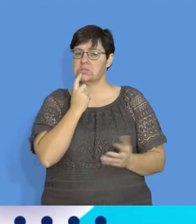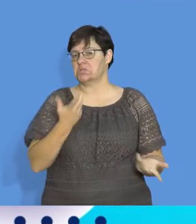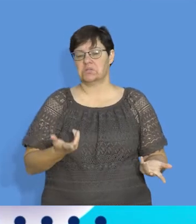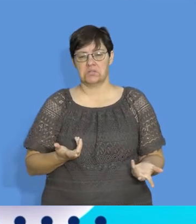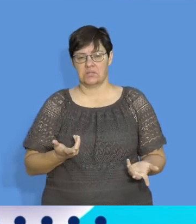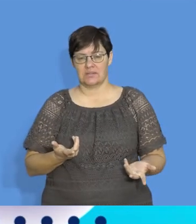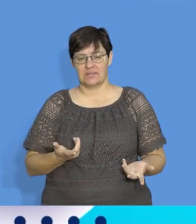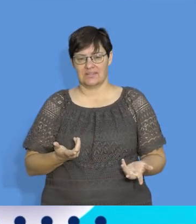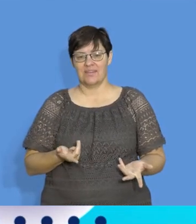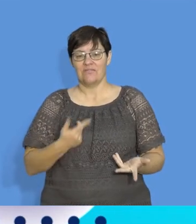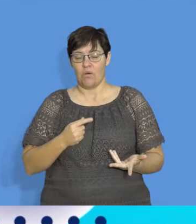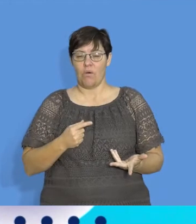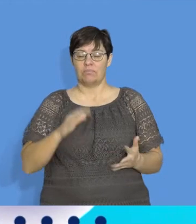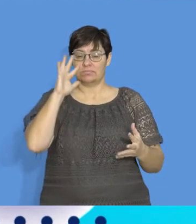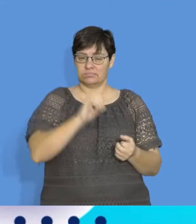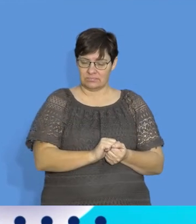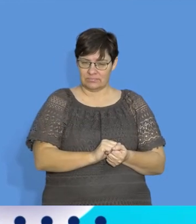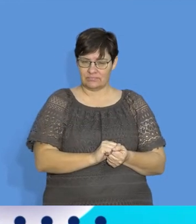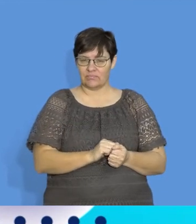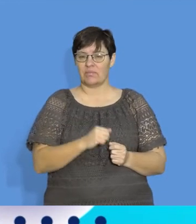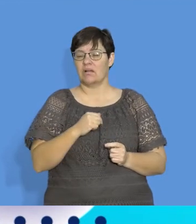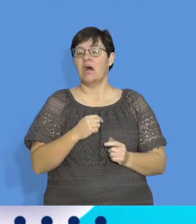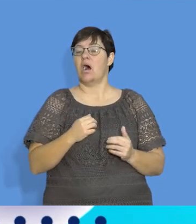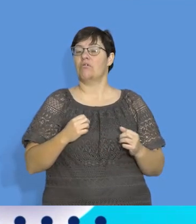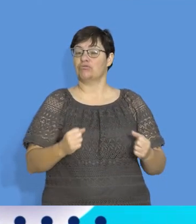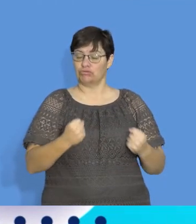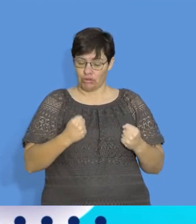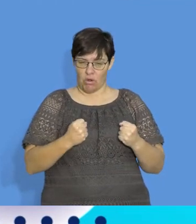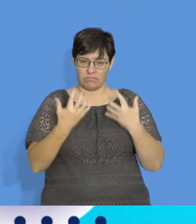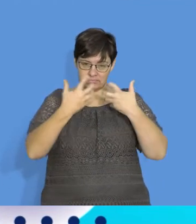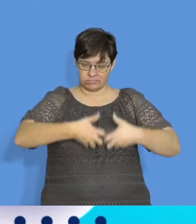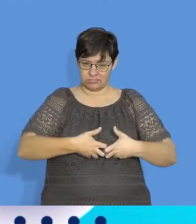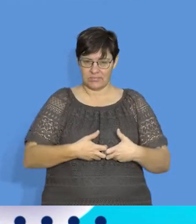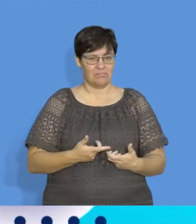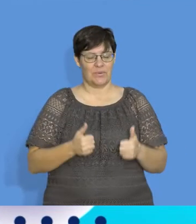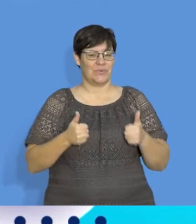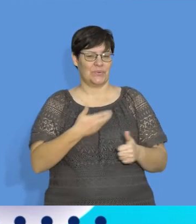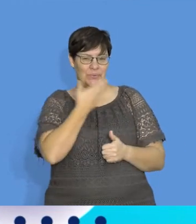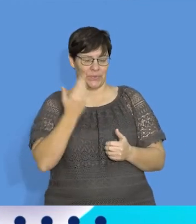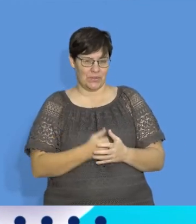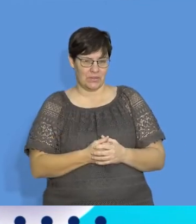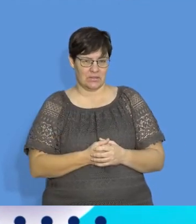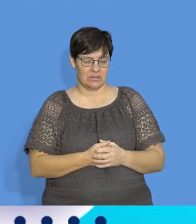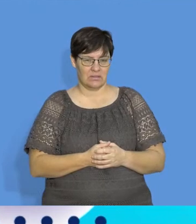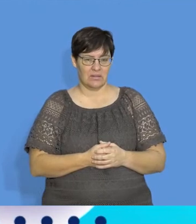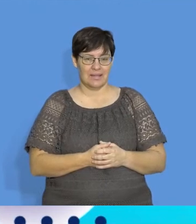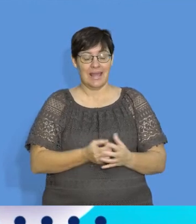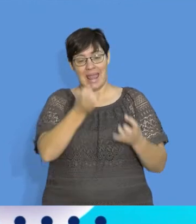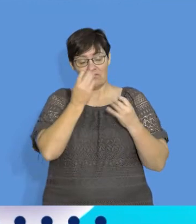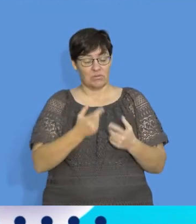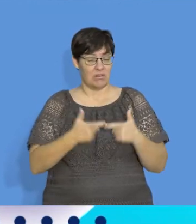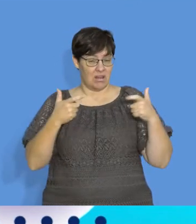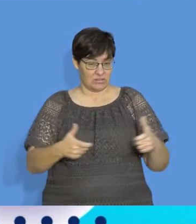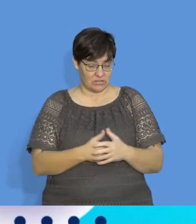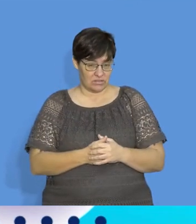And for me to conclude that there is a positive, a strong correlation, That's not really good. With large